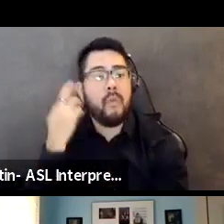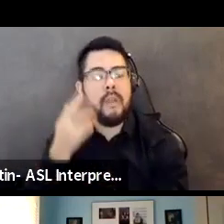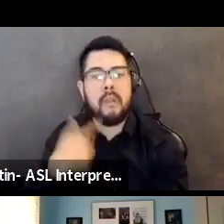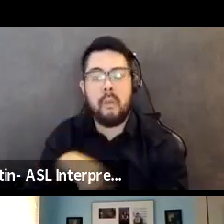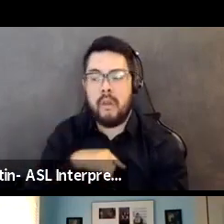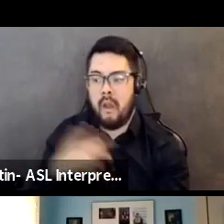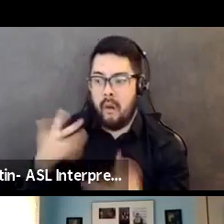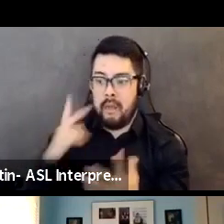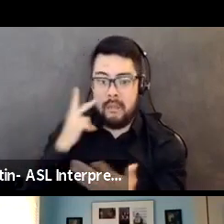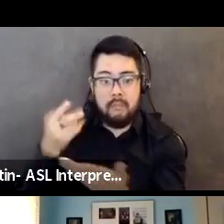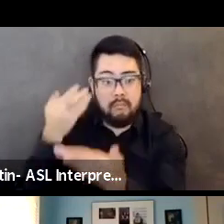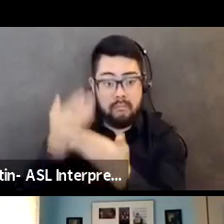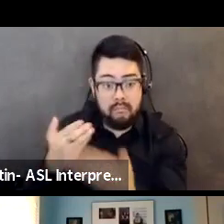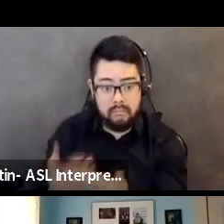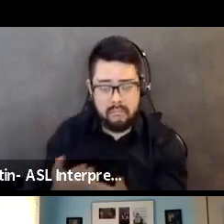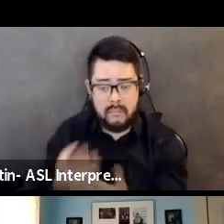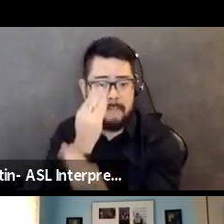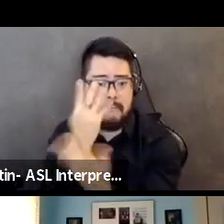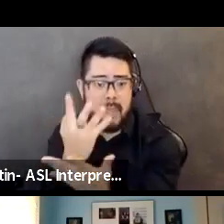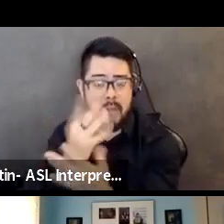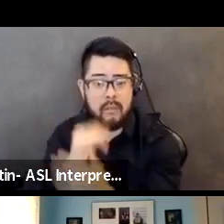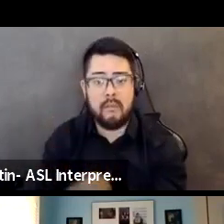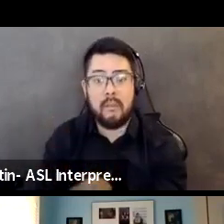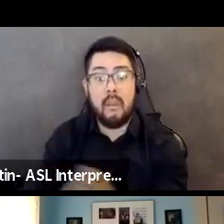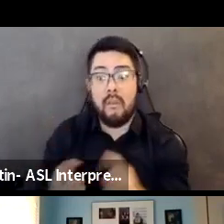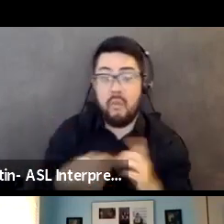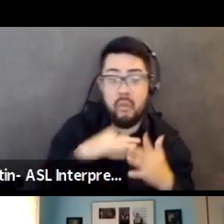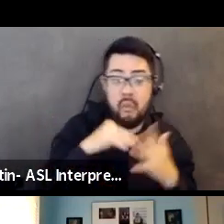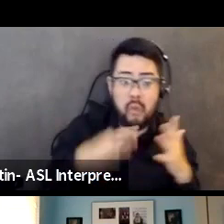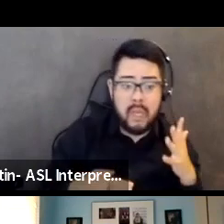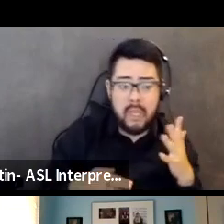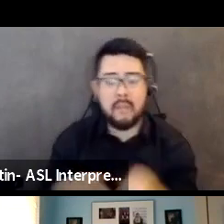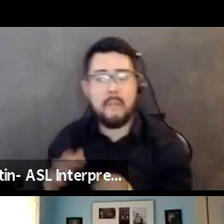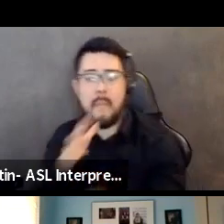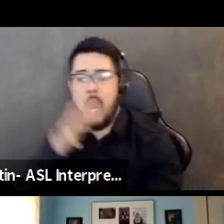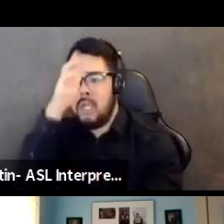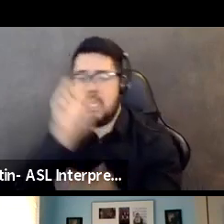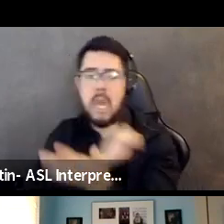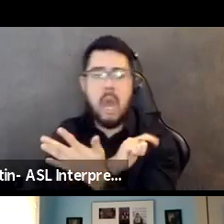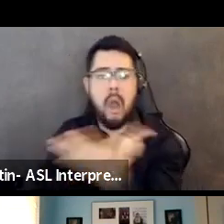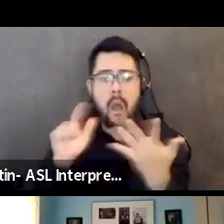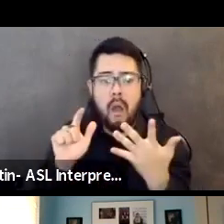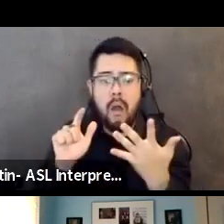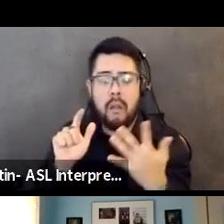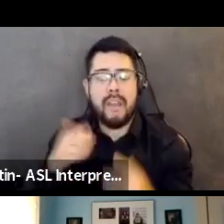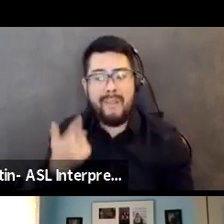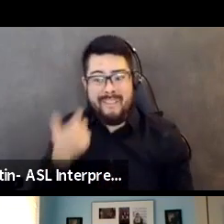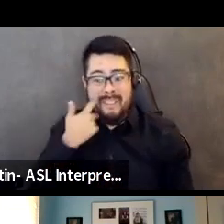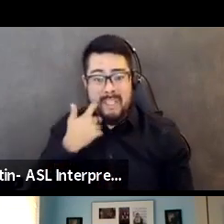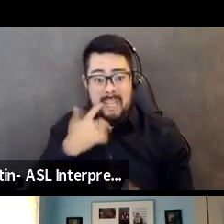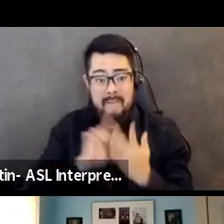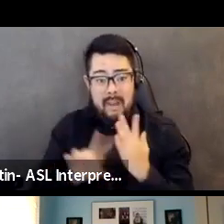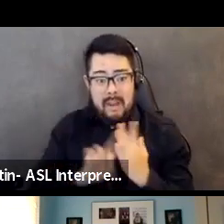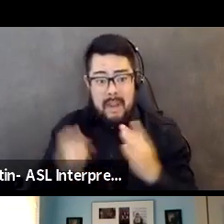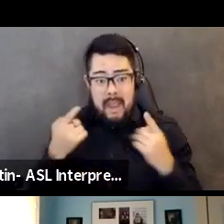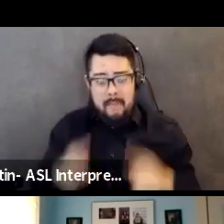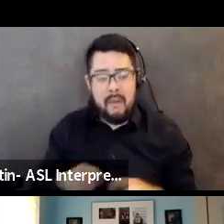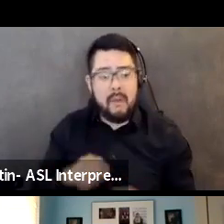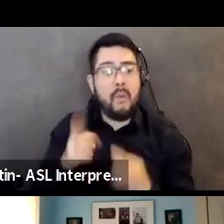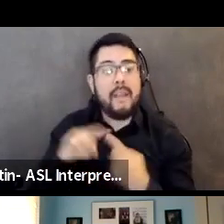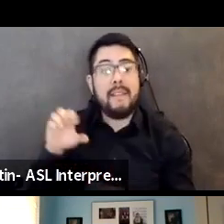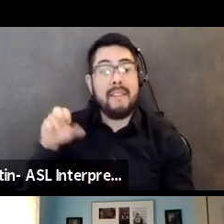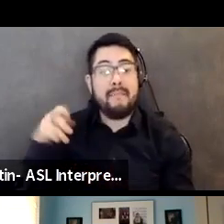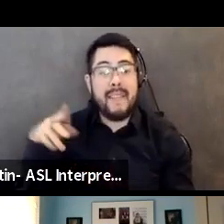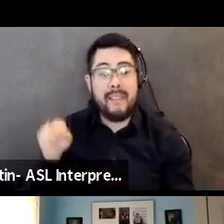results we're looking at the data you're hearing from the students you're hearing from the parents there was just an investigation after cps was getting